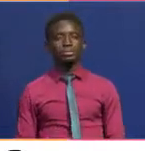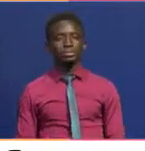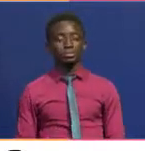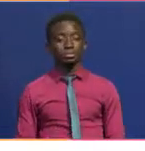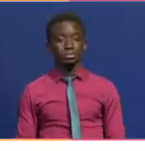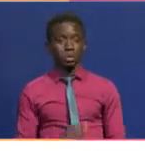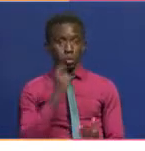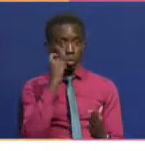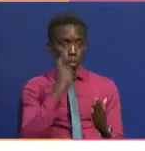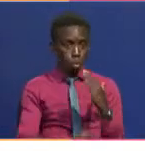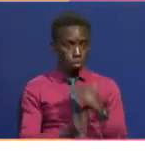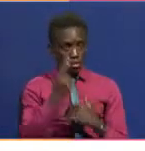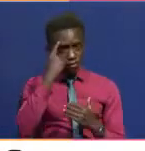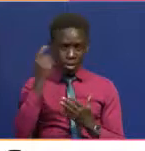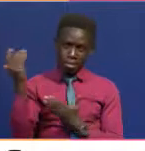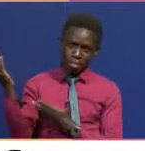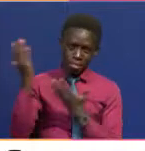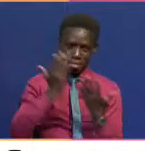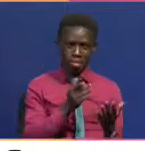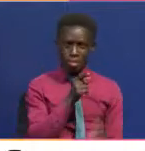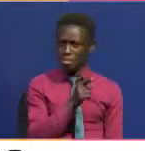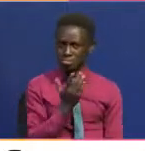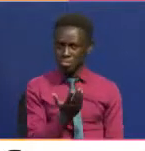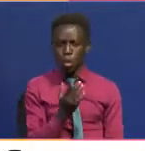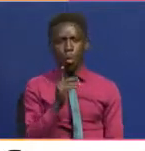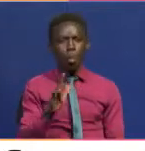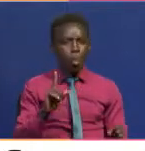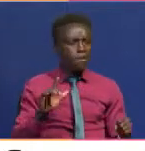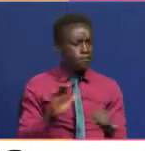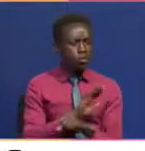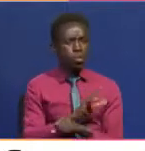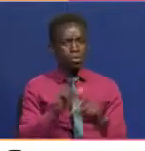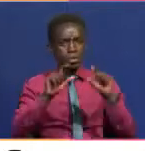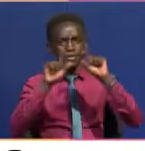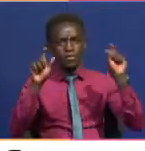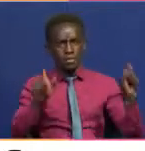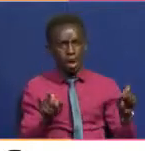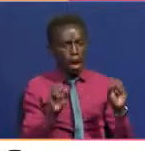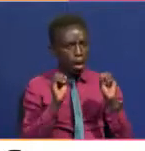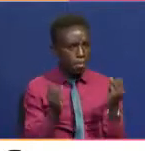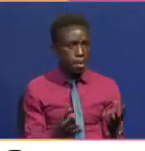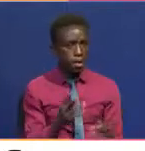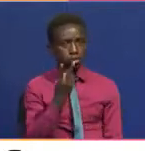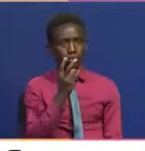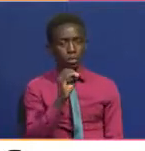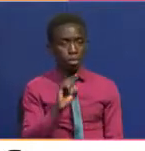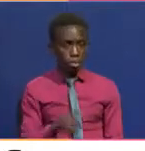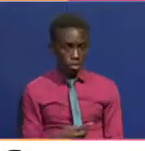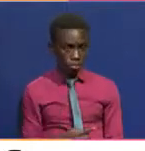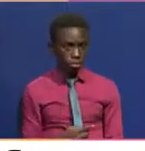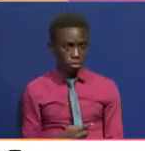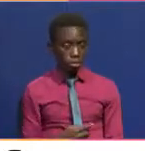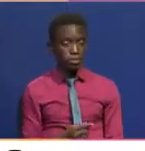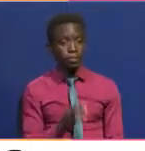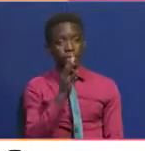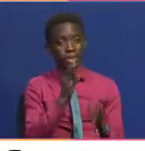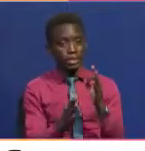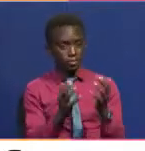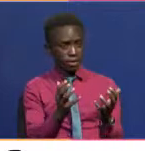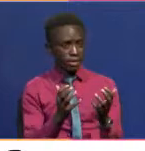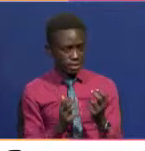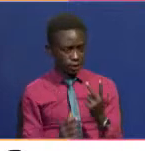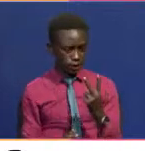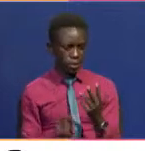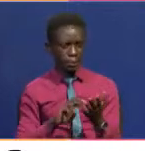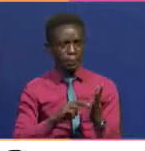cost of importing these, or 1 full frame set, is around 20,000 Kenya shillings. If you need 2, that's